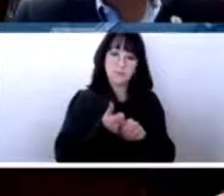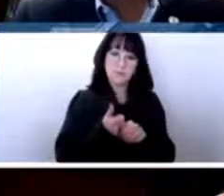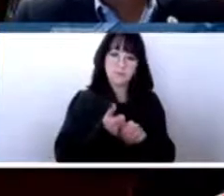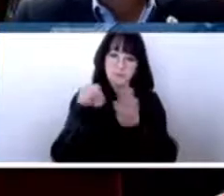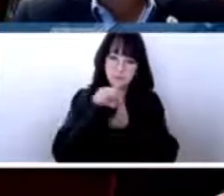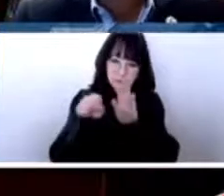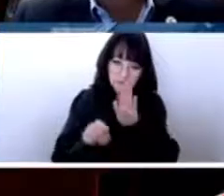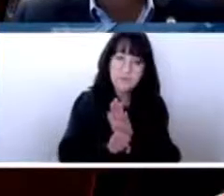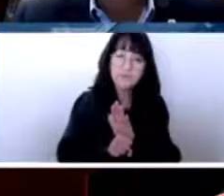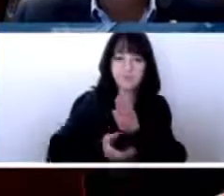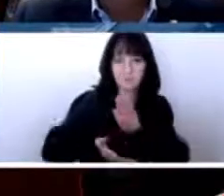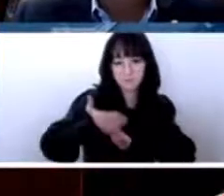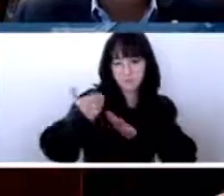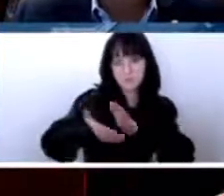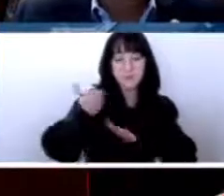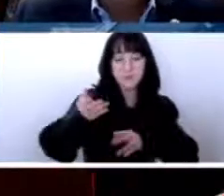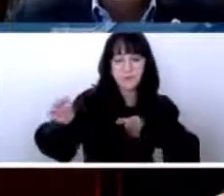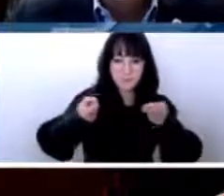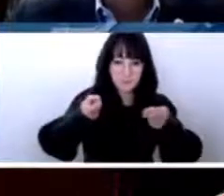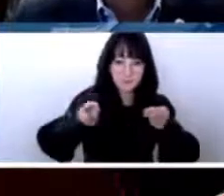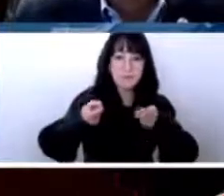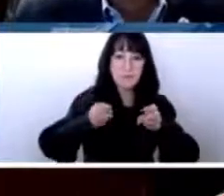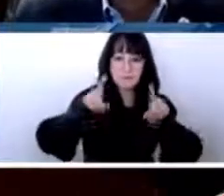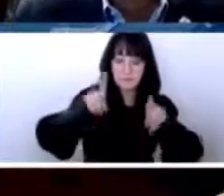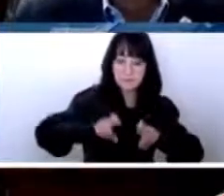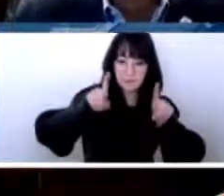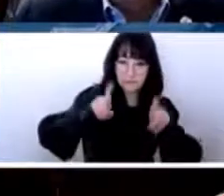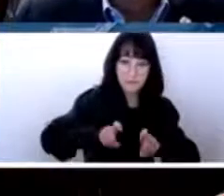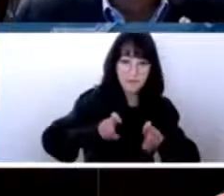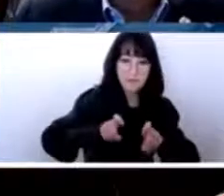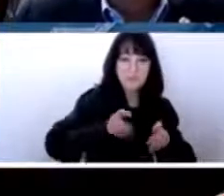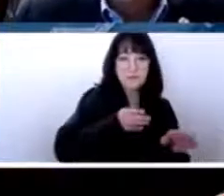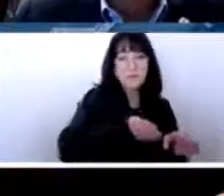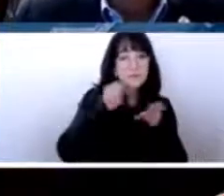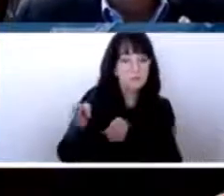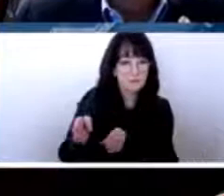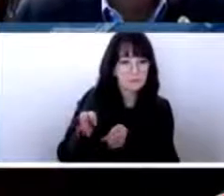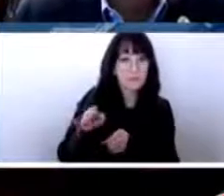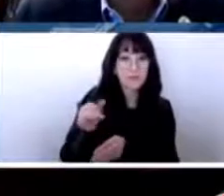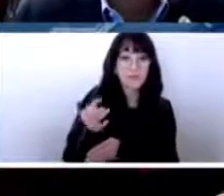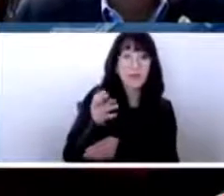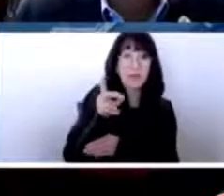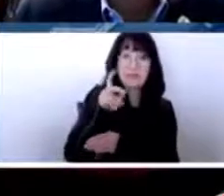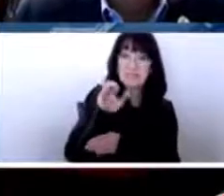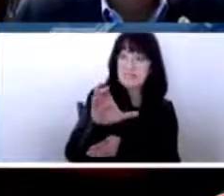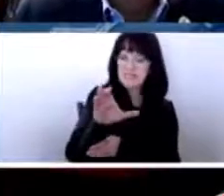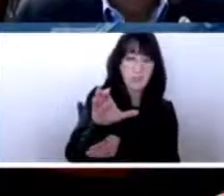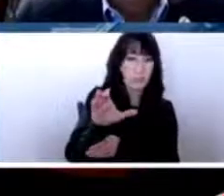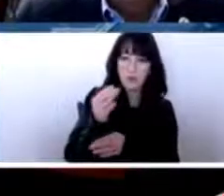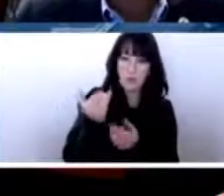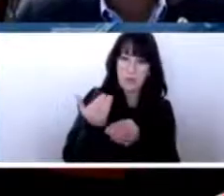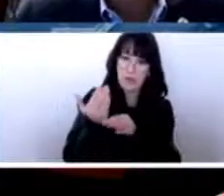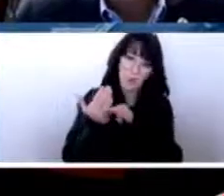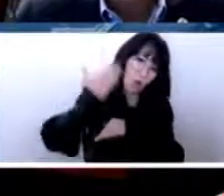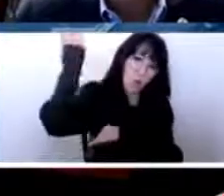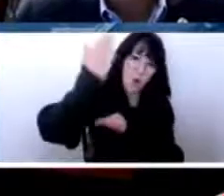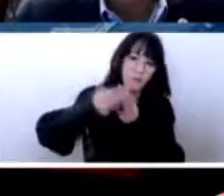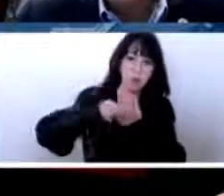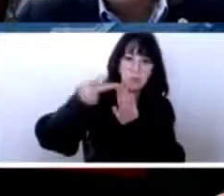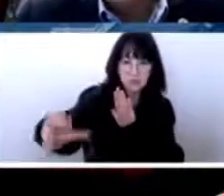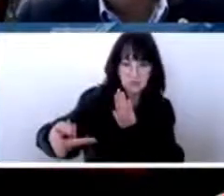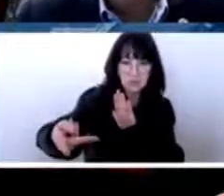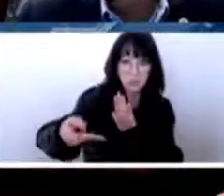and managed testing sites. And then really over the month of December, doubled that, and actually over doubled that. In last week of the